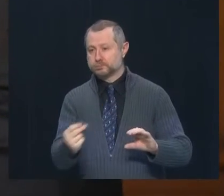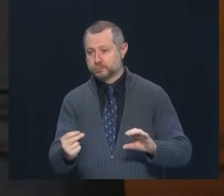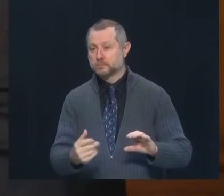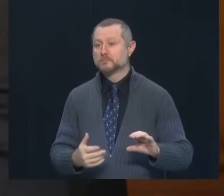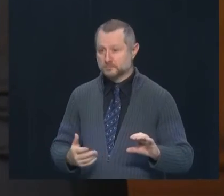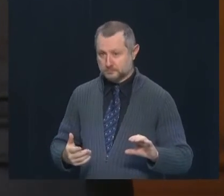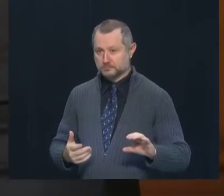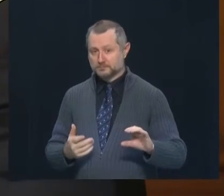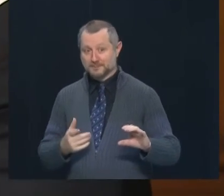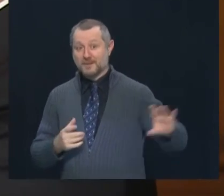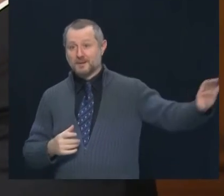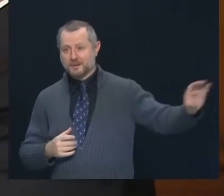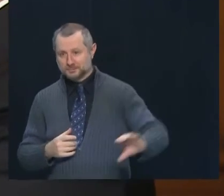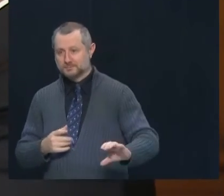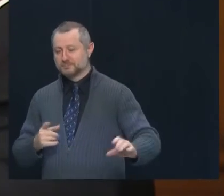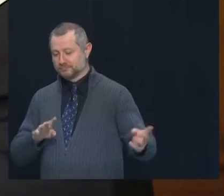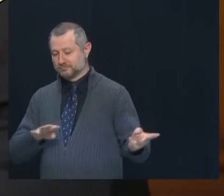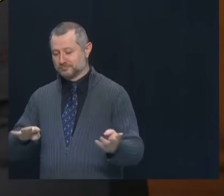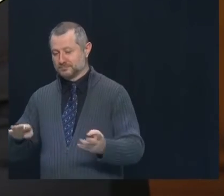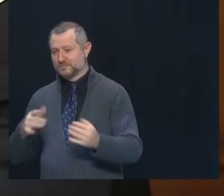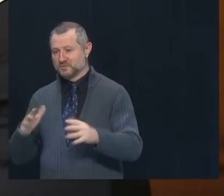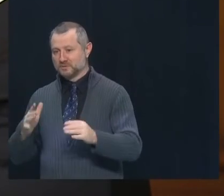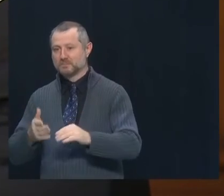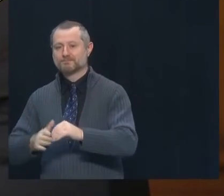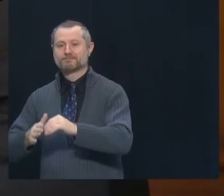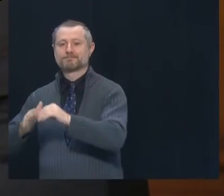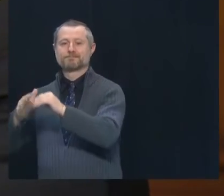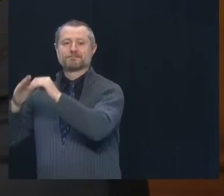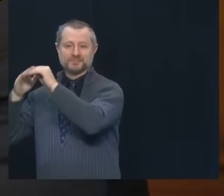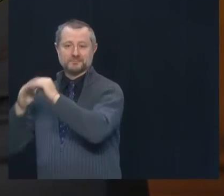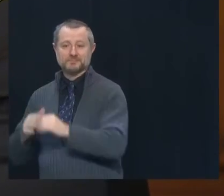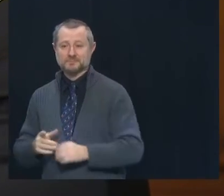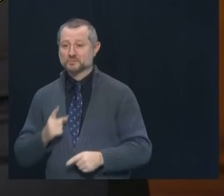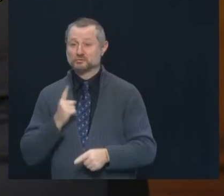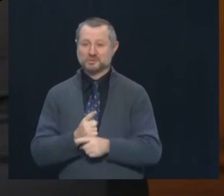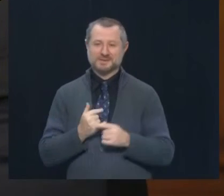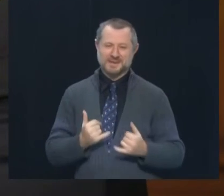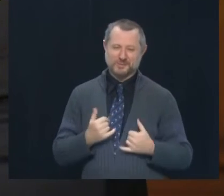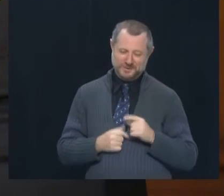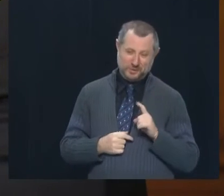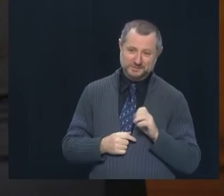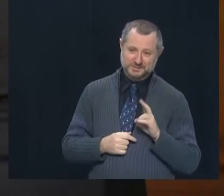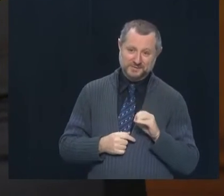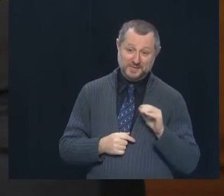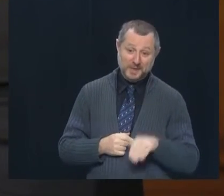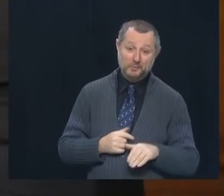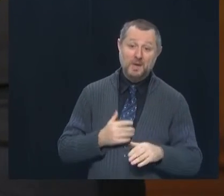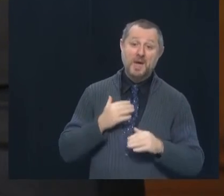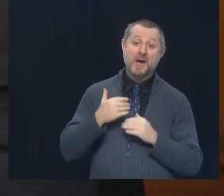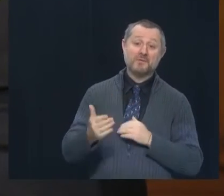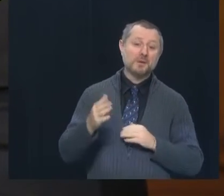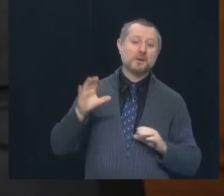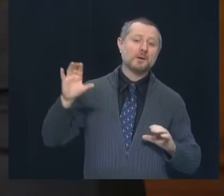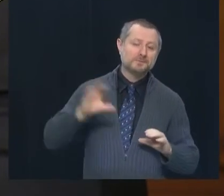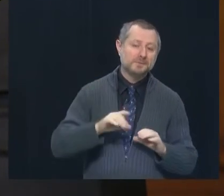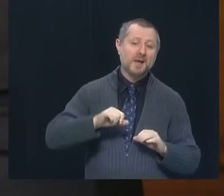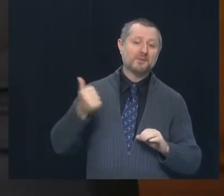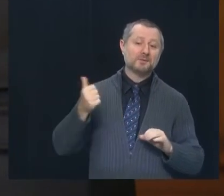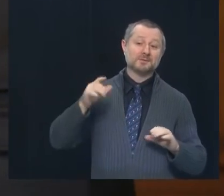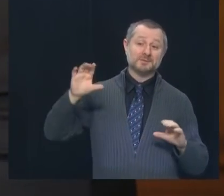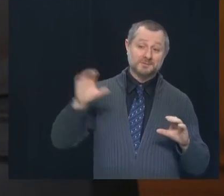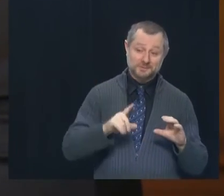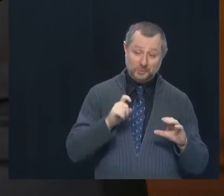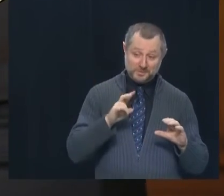who you're vaccinating. So to say right now, yes, that's the 170, but then right after that, we're going to have another dose that's coming, and that will cross